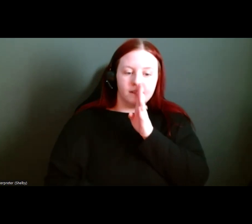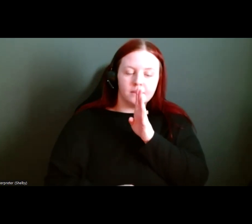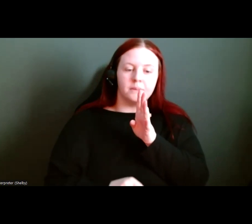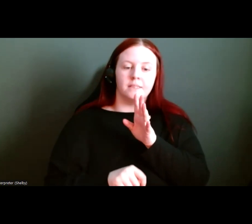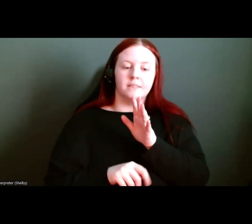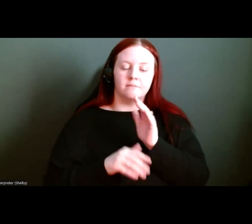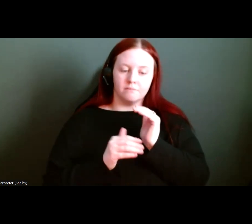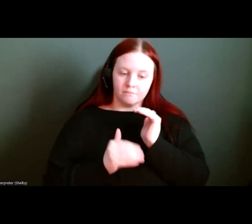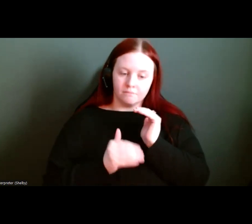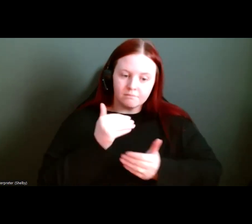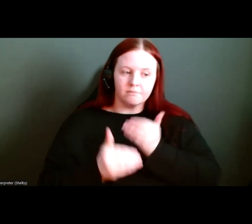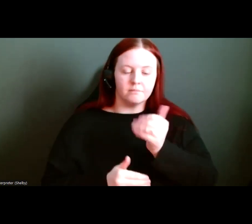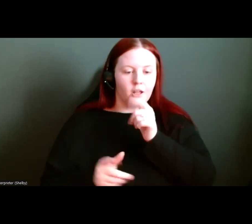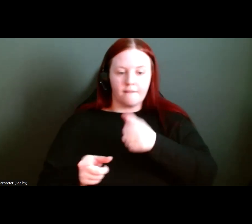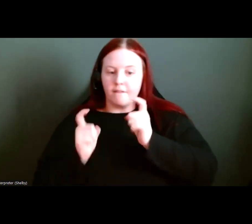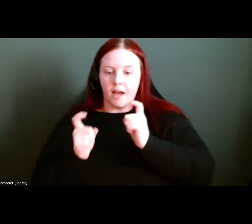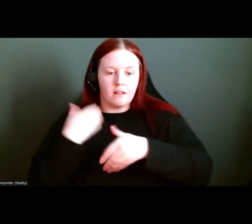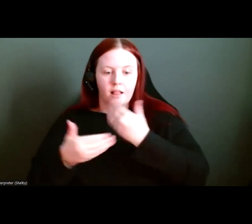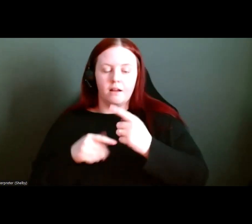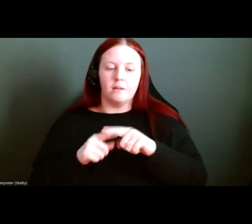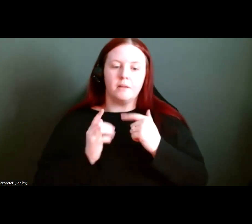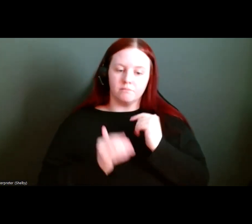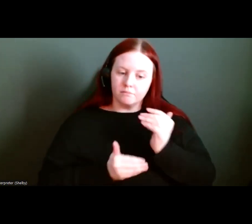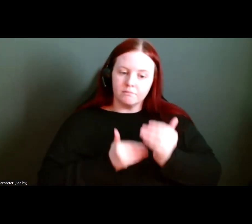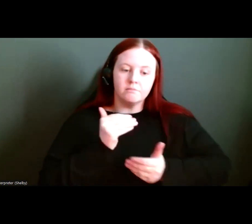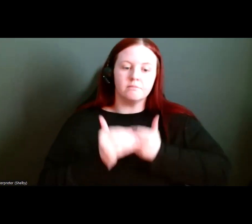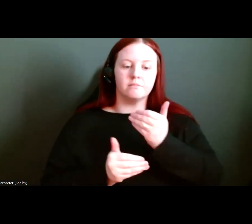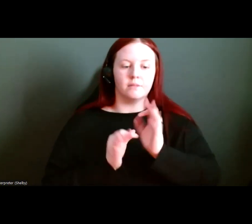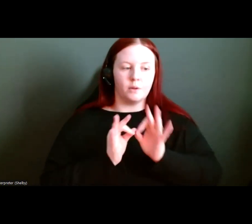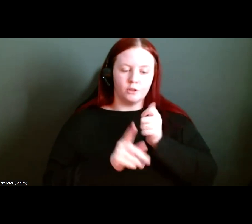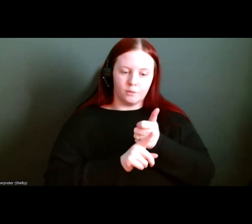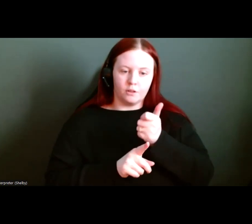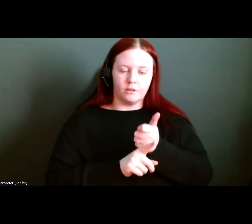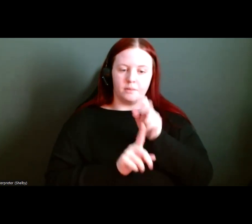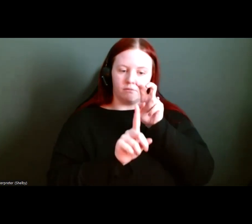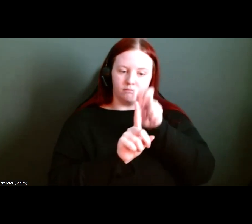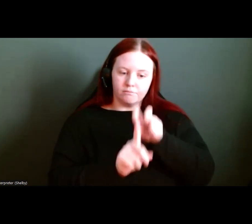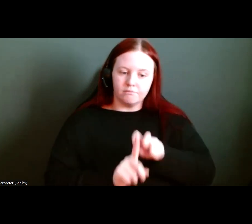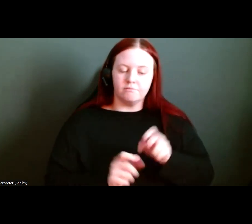moderate pace, not too quickly, so that they can capture everything that is being said.